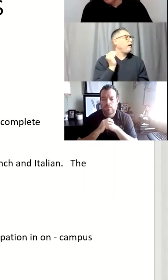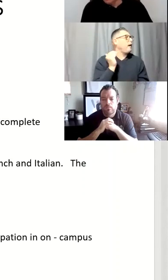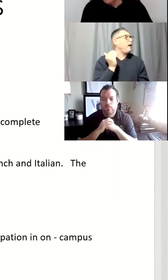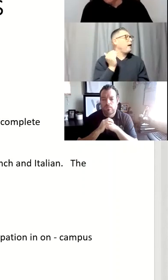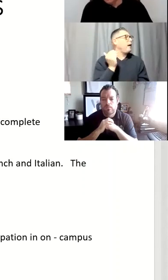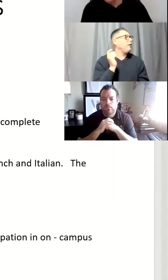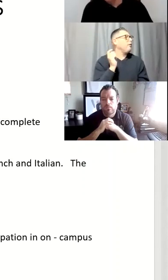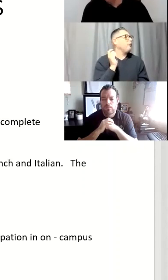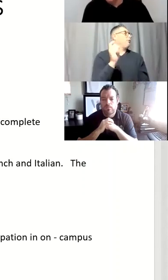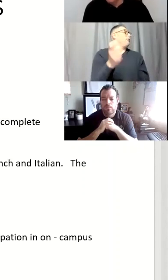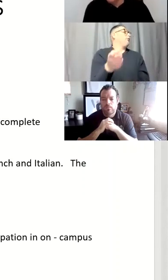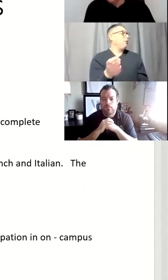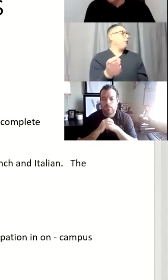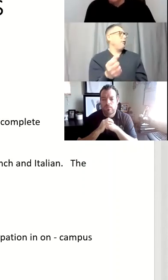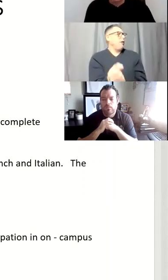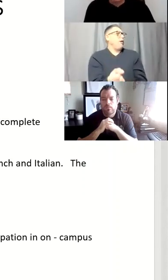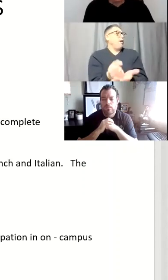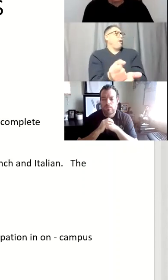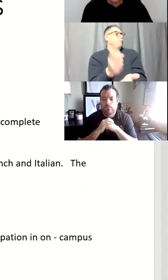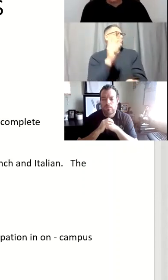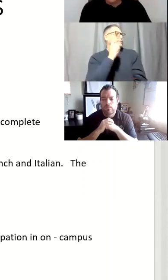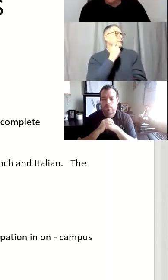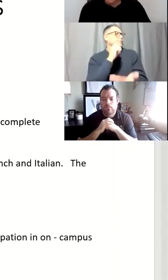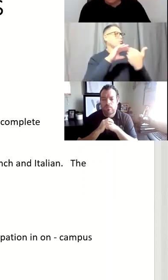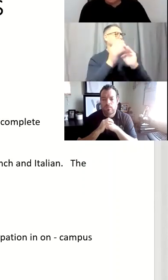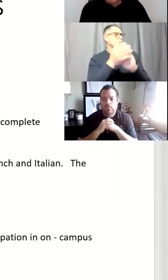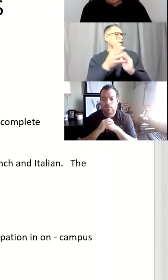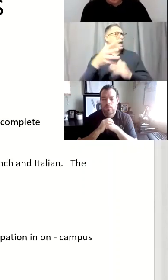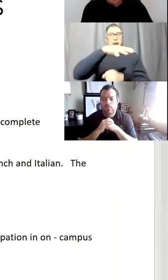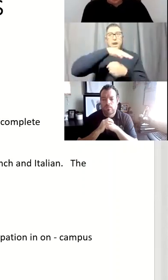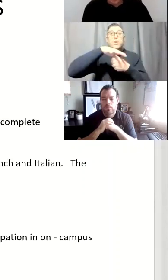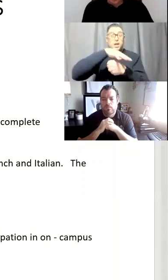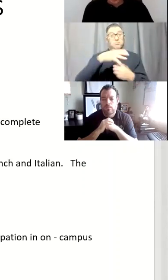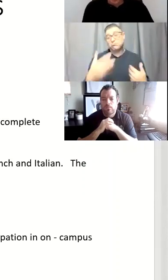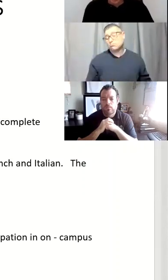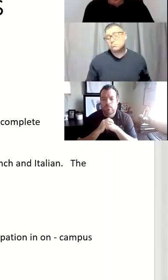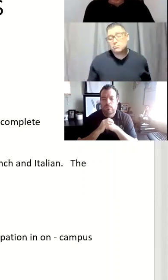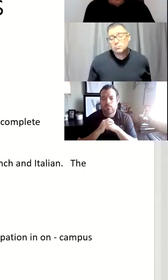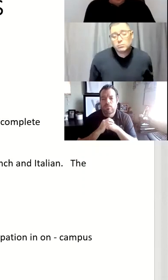and help the deaf community in our surrounding areas?